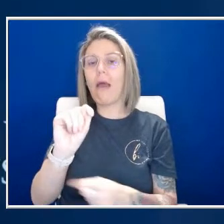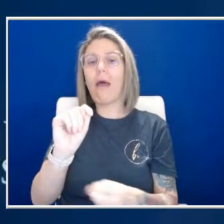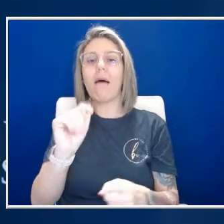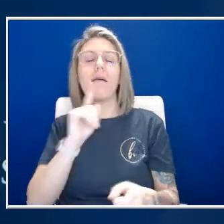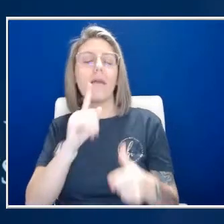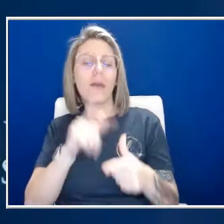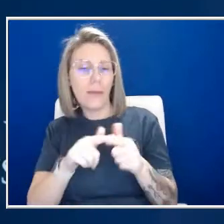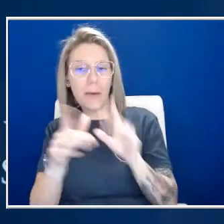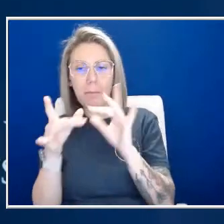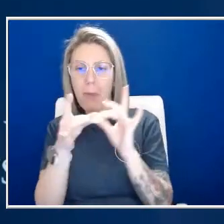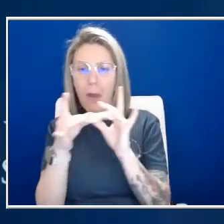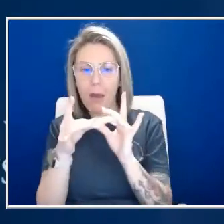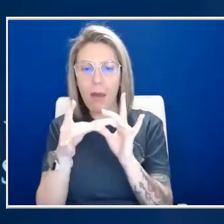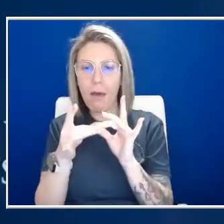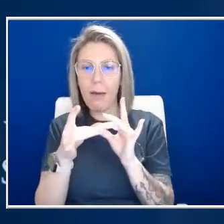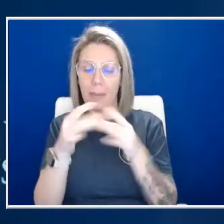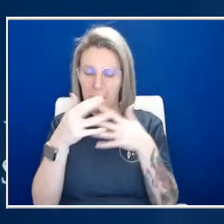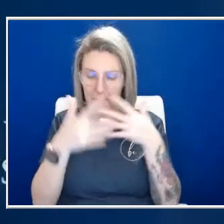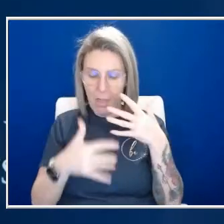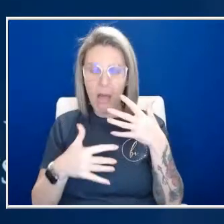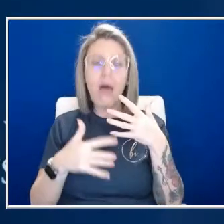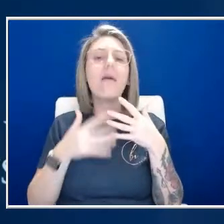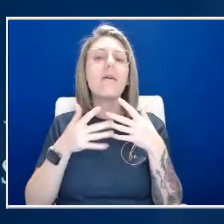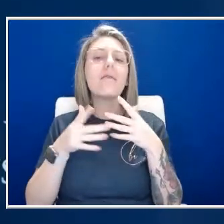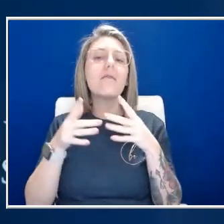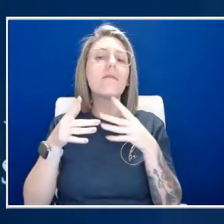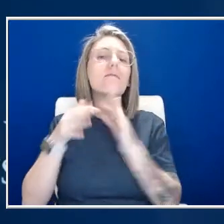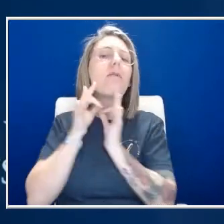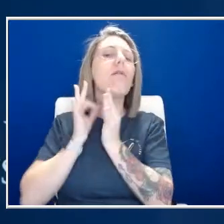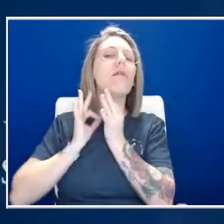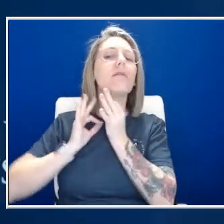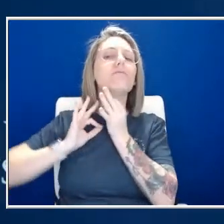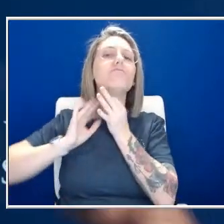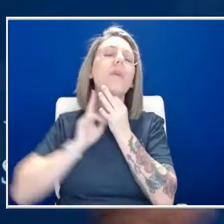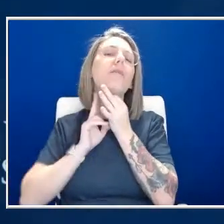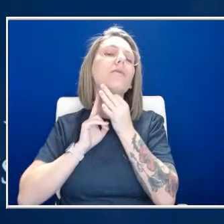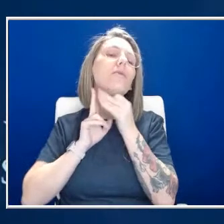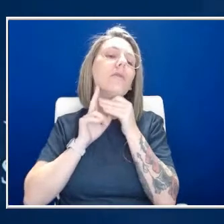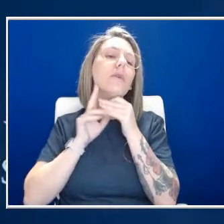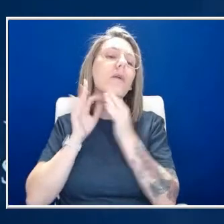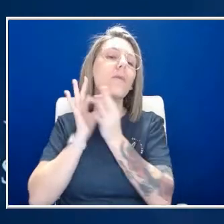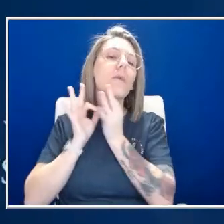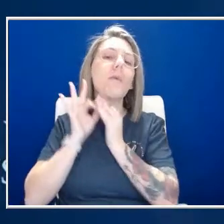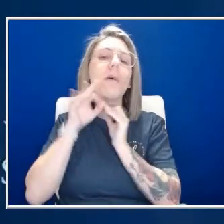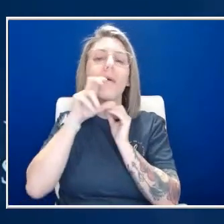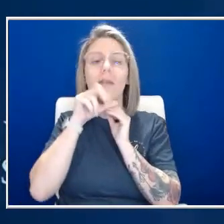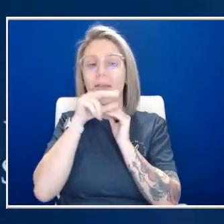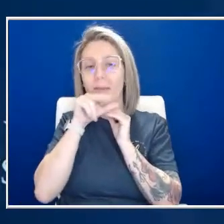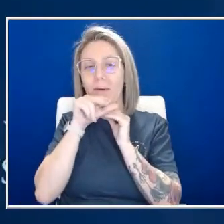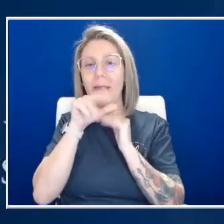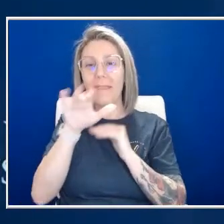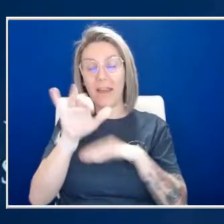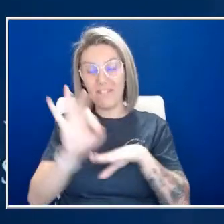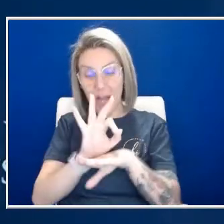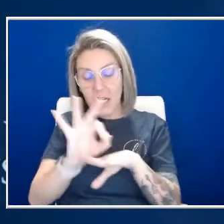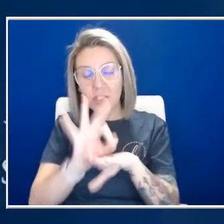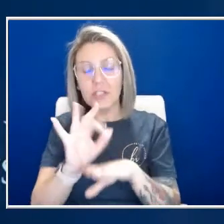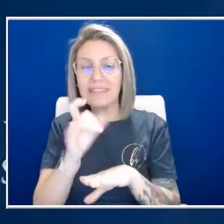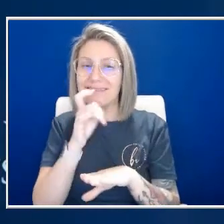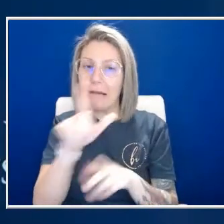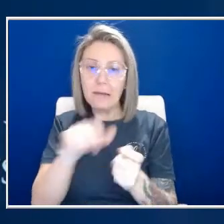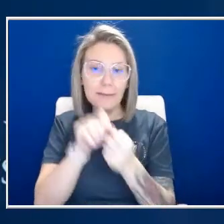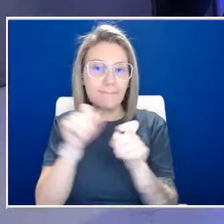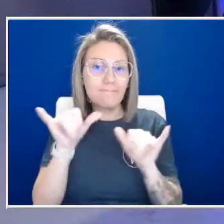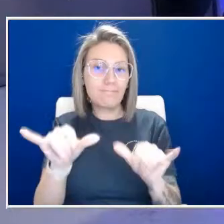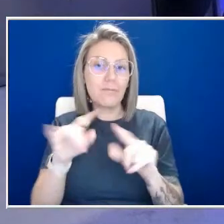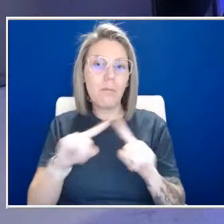into the neck, and over time that function is not, she'll tell you, not exactly how it used to be, but hopefully as close as we can get it.